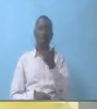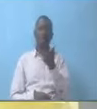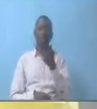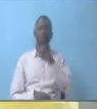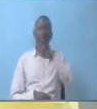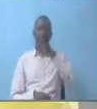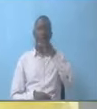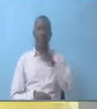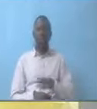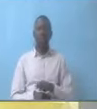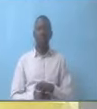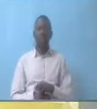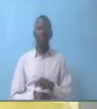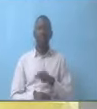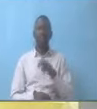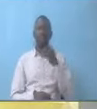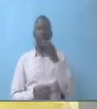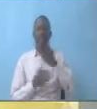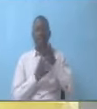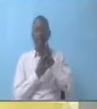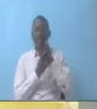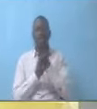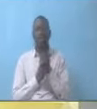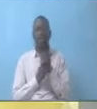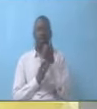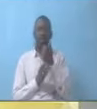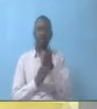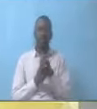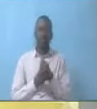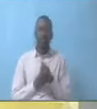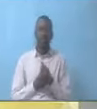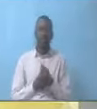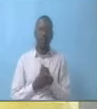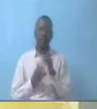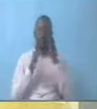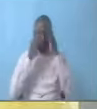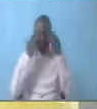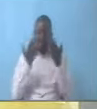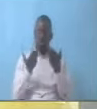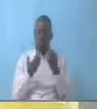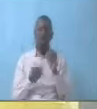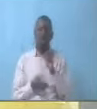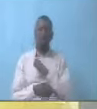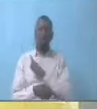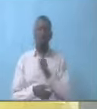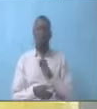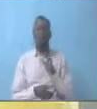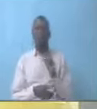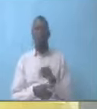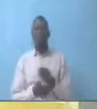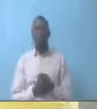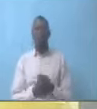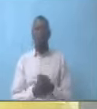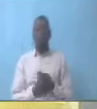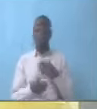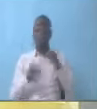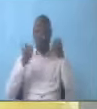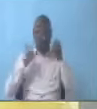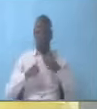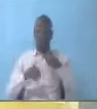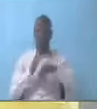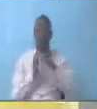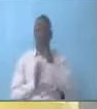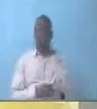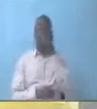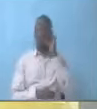never told the reason for our arrest. Mosu ñu wax nak lan lañ def ben jappuñ. It was during Ramadan. Tay tamen ci biit wéru koor la.